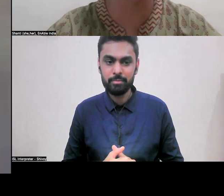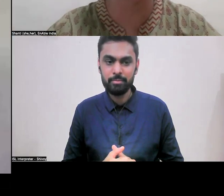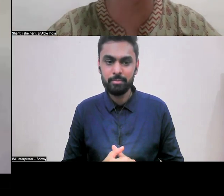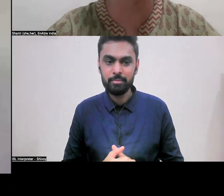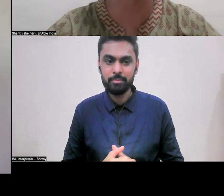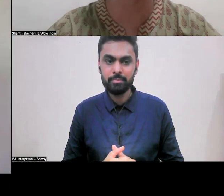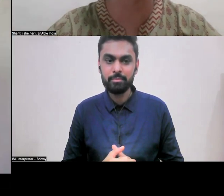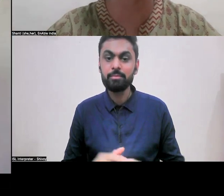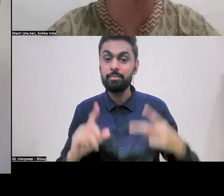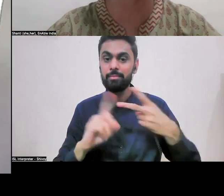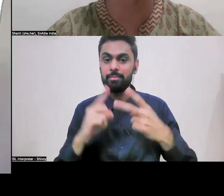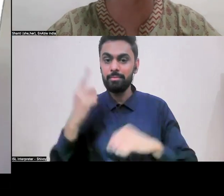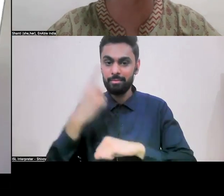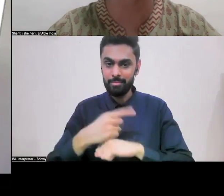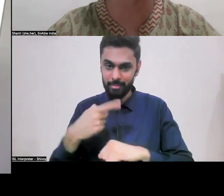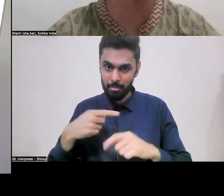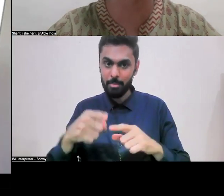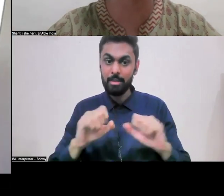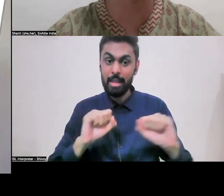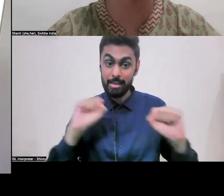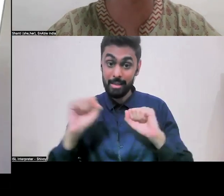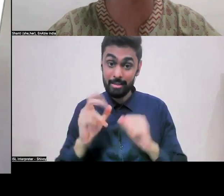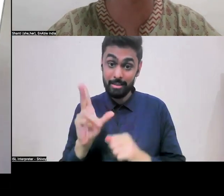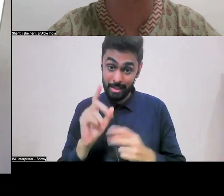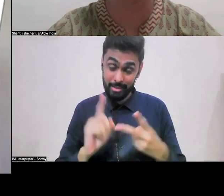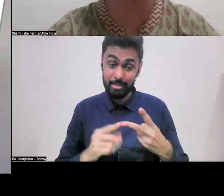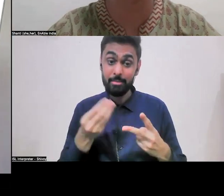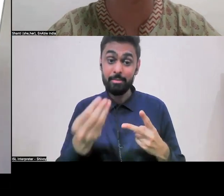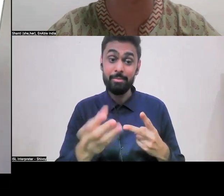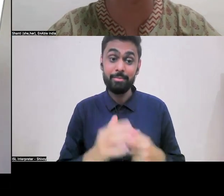I am giving you same exercise second time,